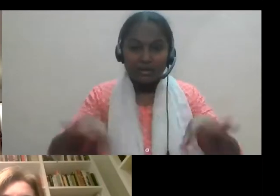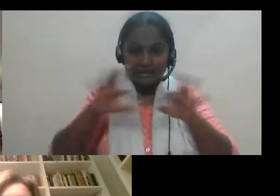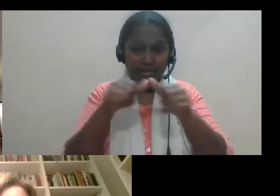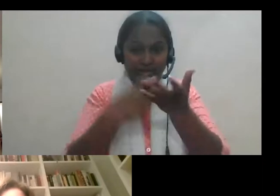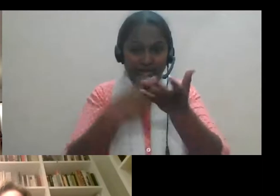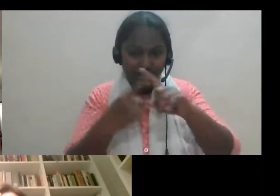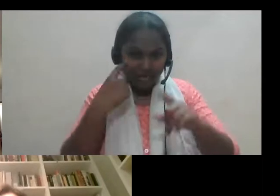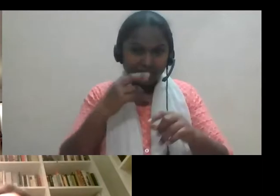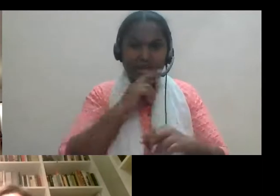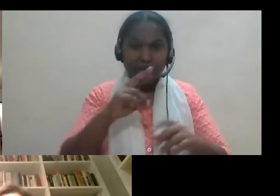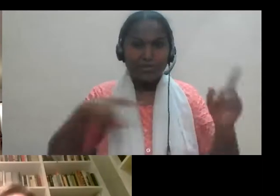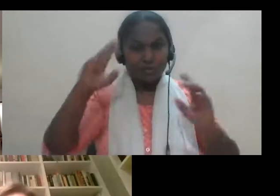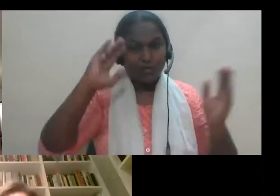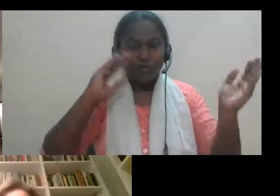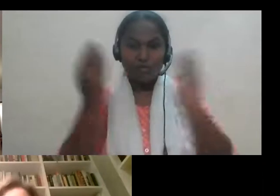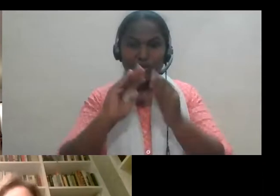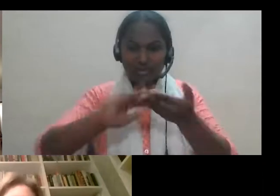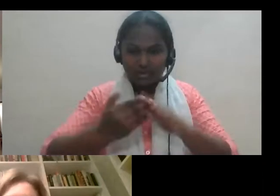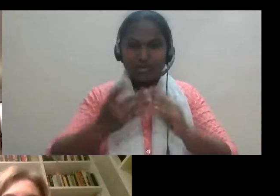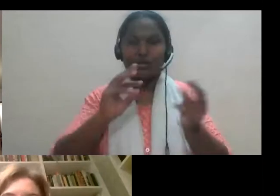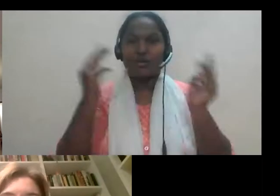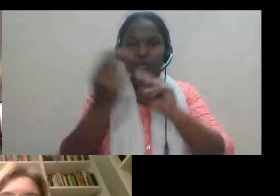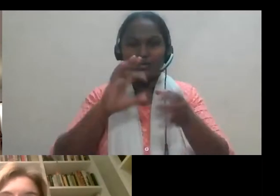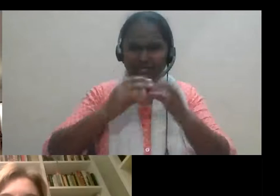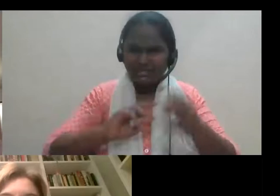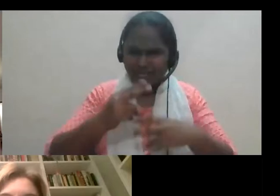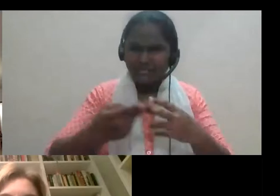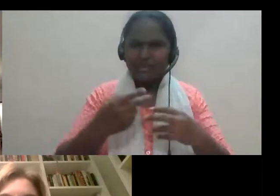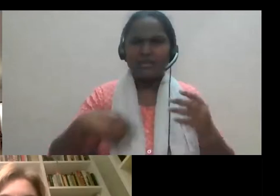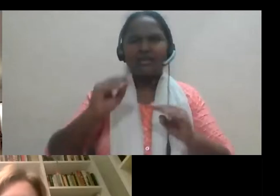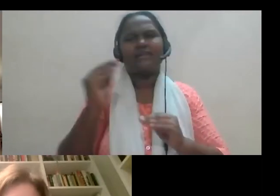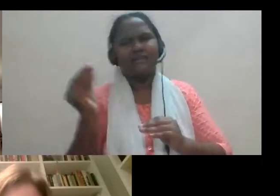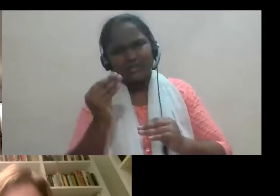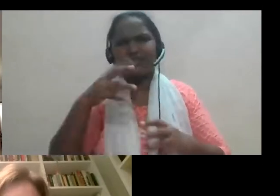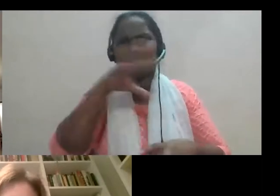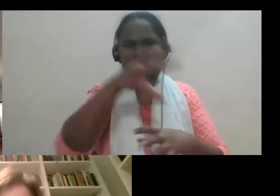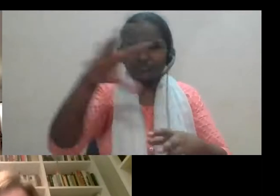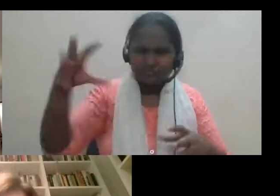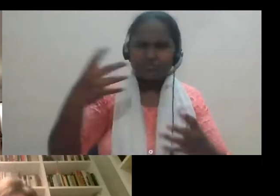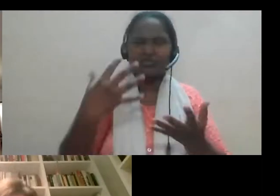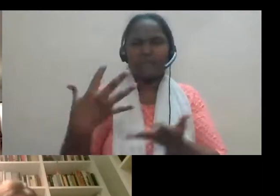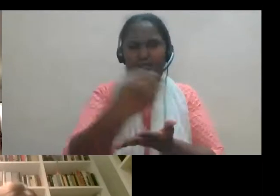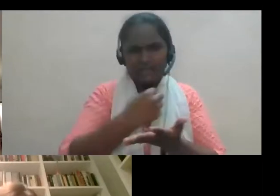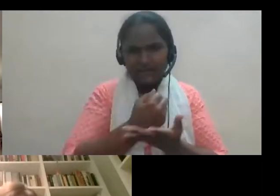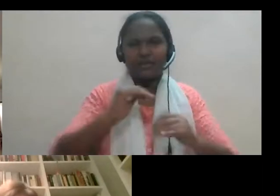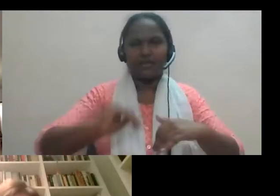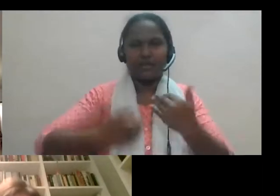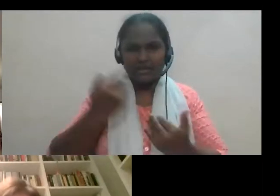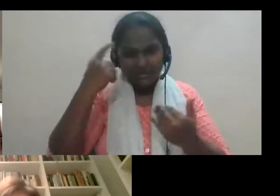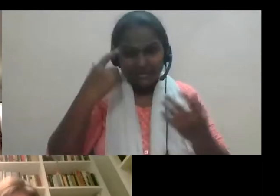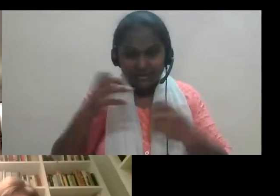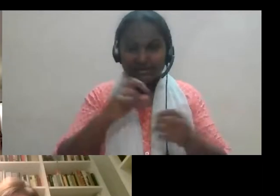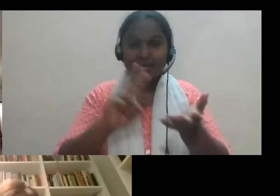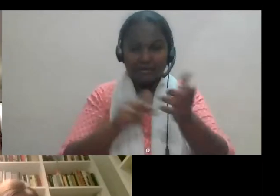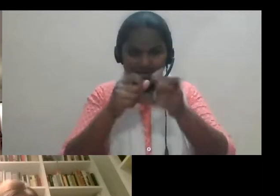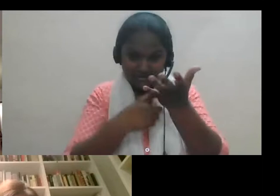are to the whole community and the whole art revival. So some institutions are about the collection, others about curatorial narrative,